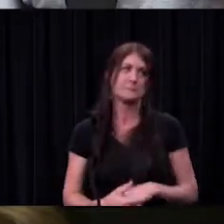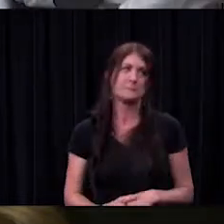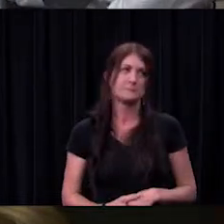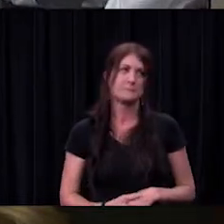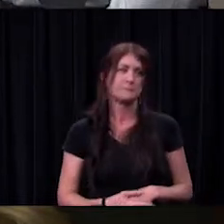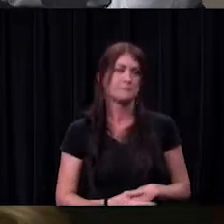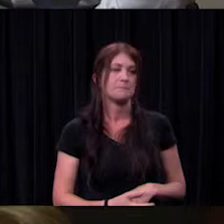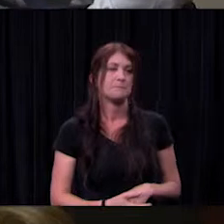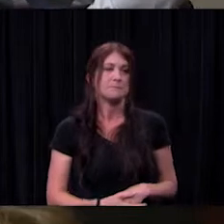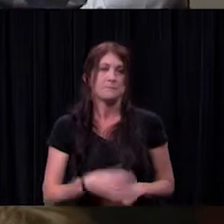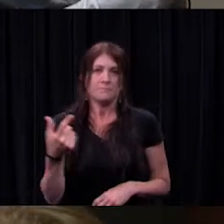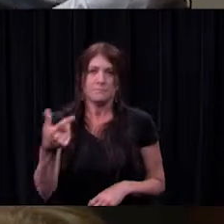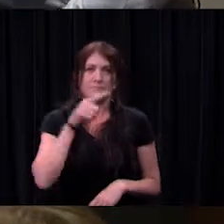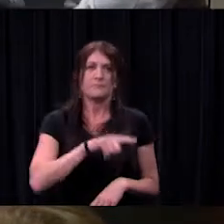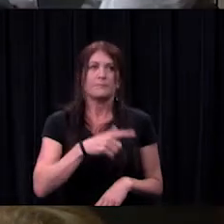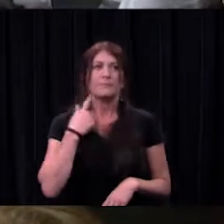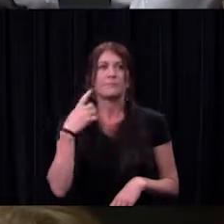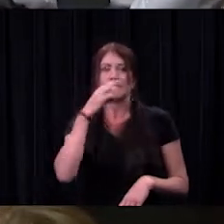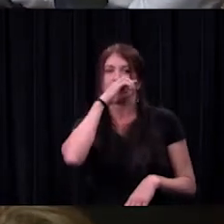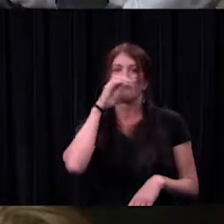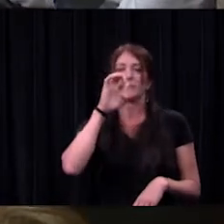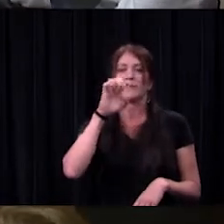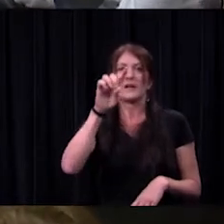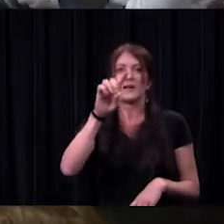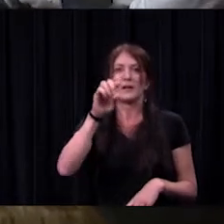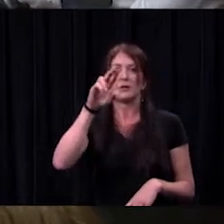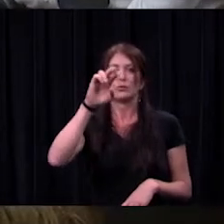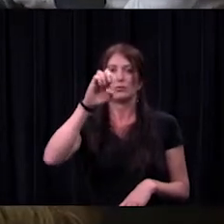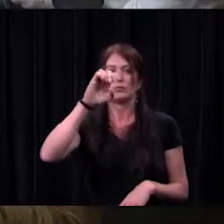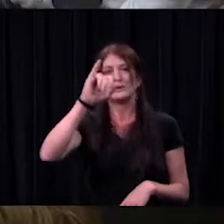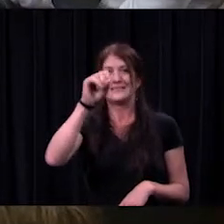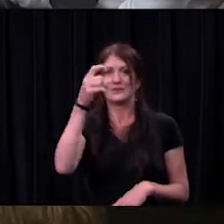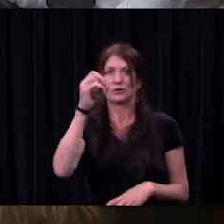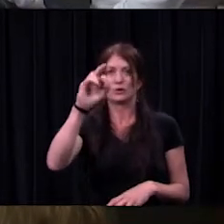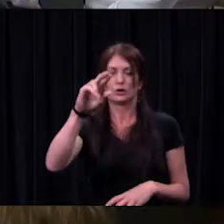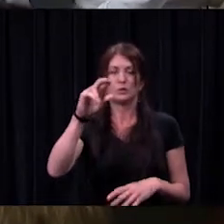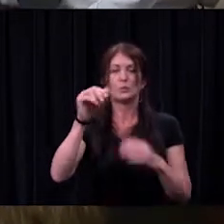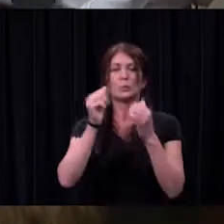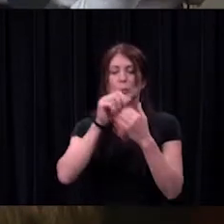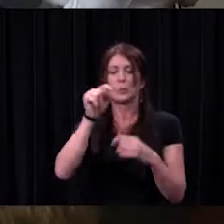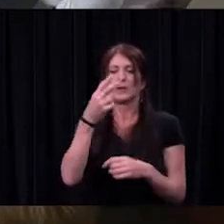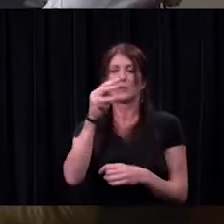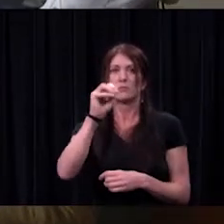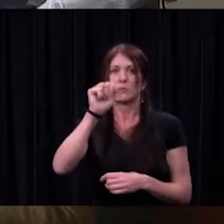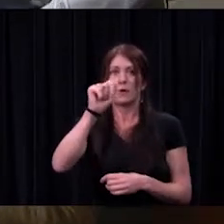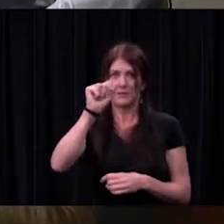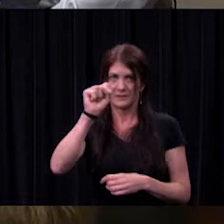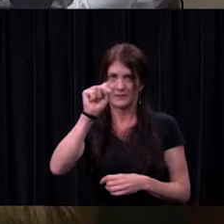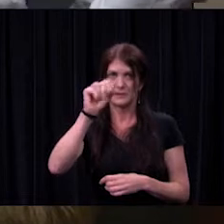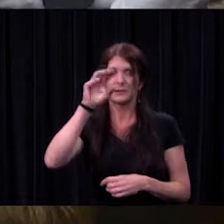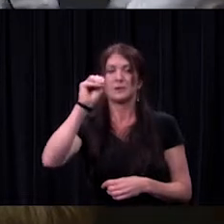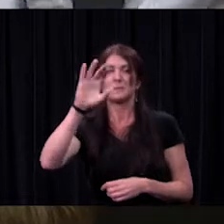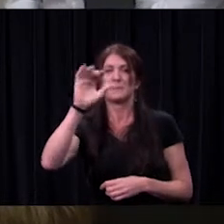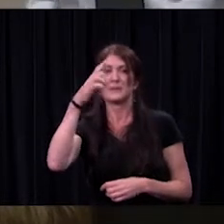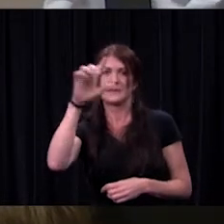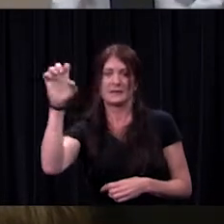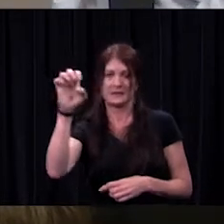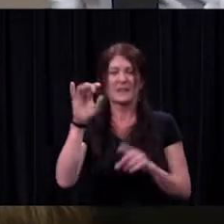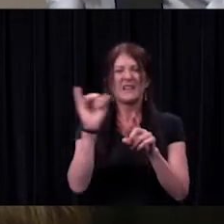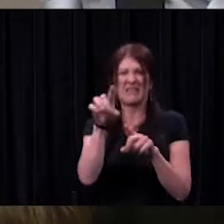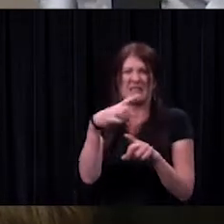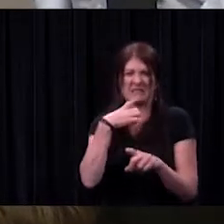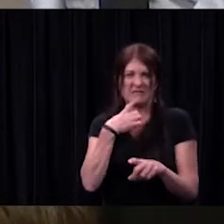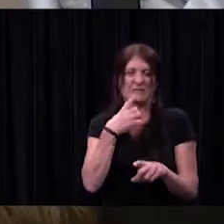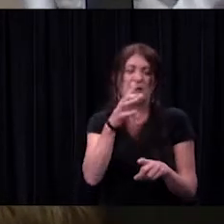Good evening. Again, I'm Ed Reesner with Thomas McGee. As Merle pointed out, we started in February, and I'll even go back a little further with the